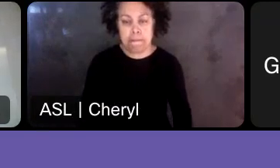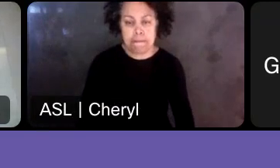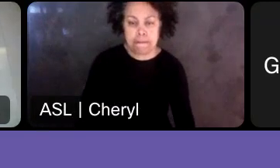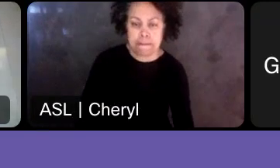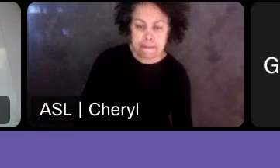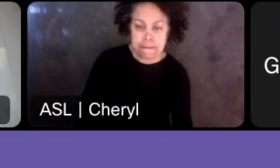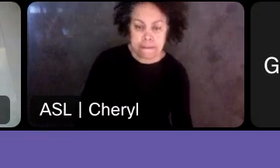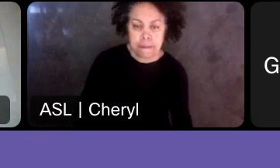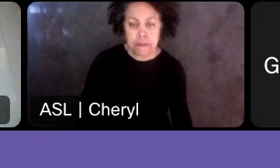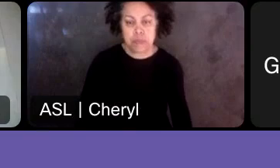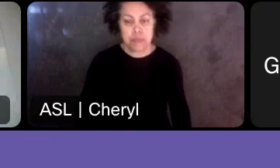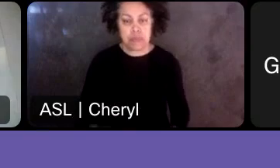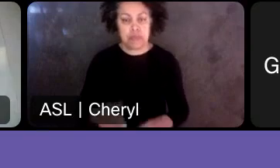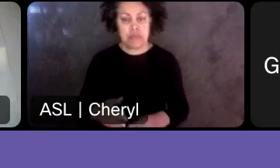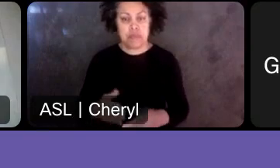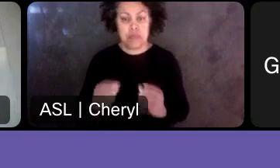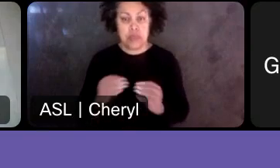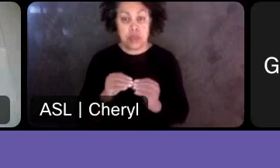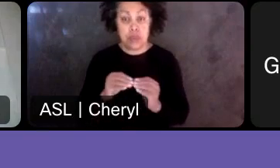Increasing accessibility for within